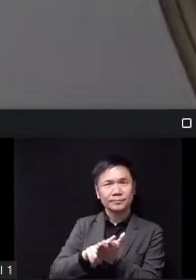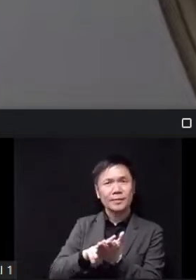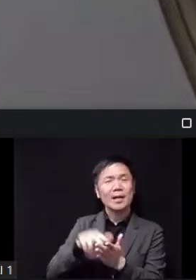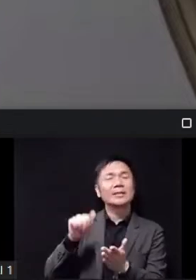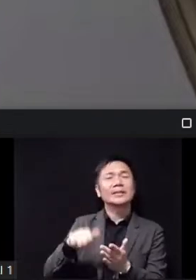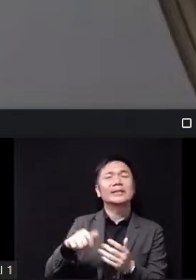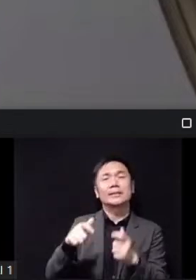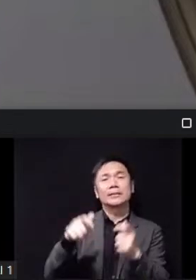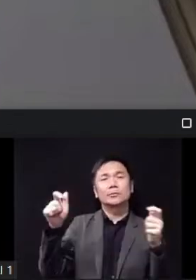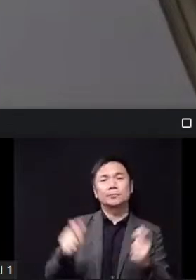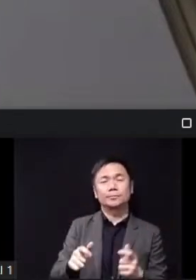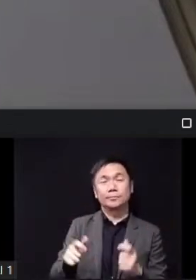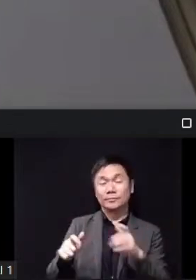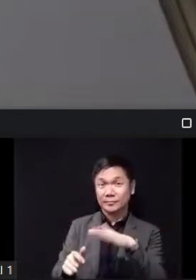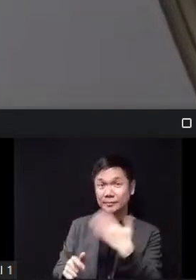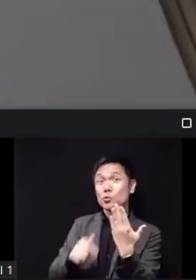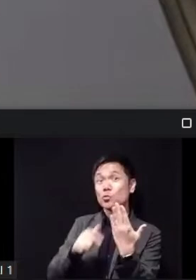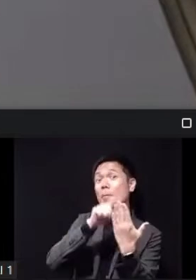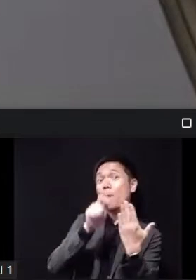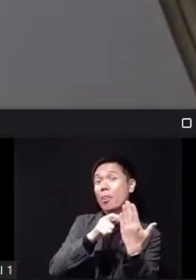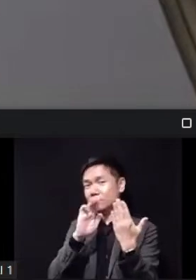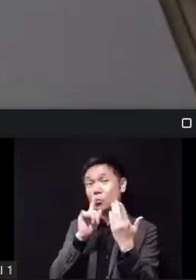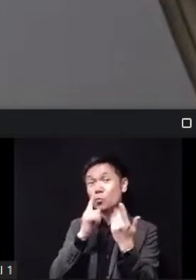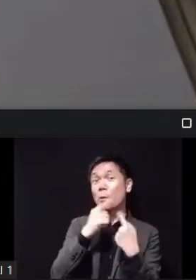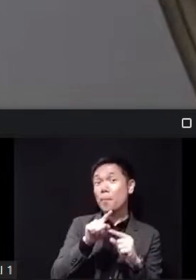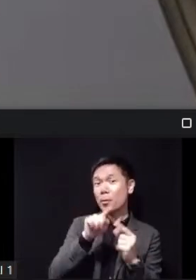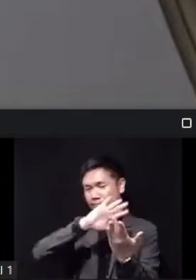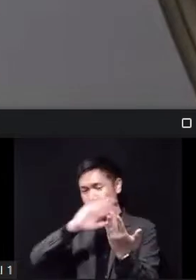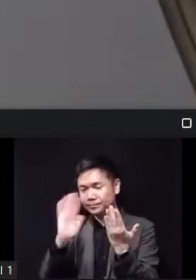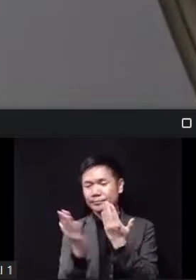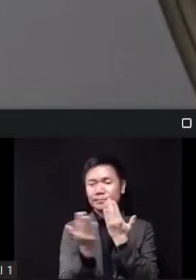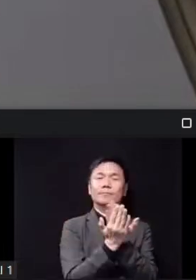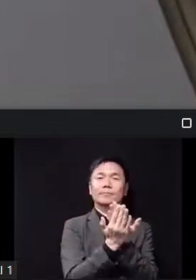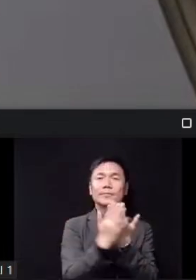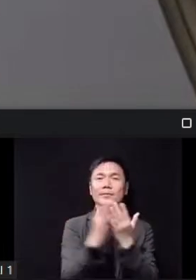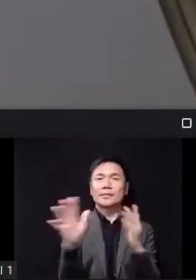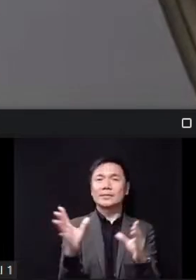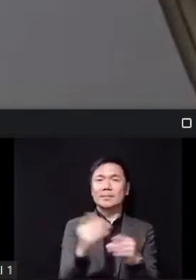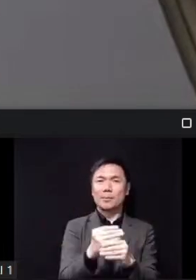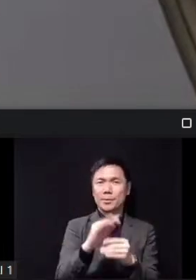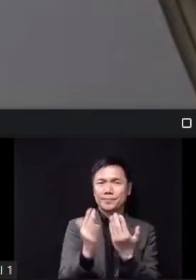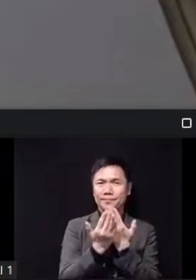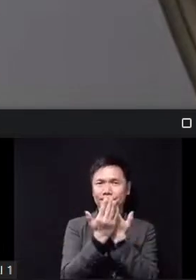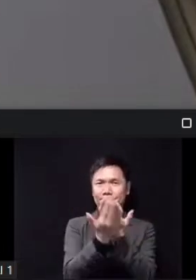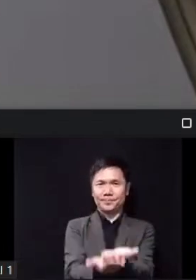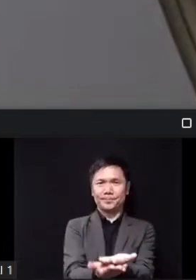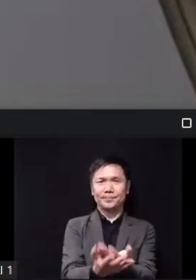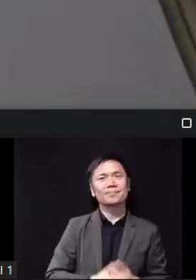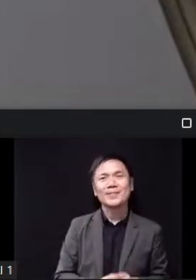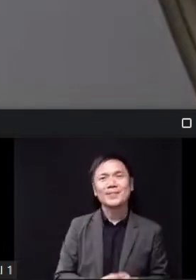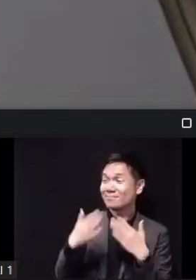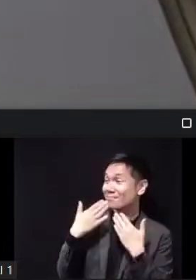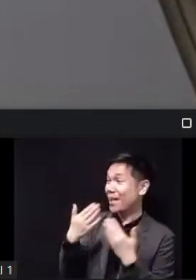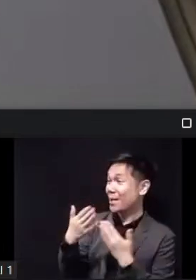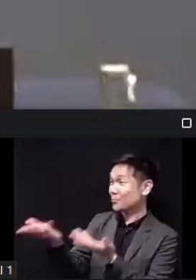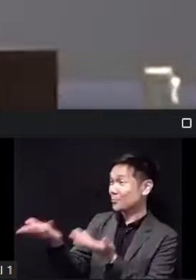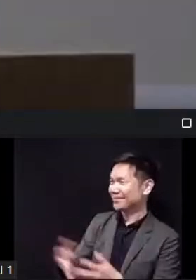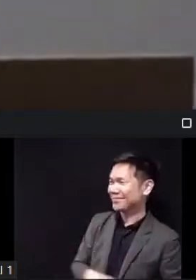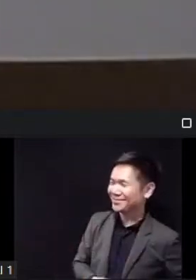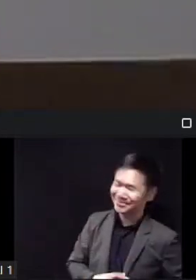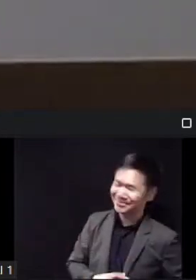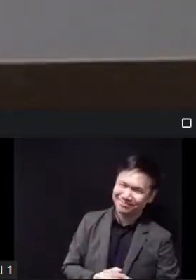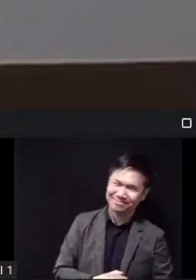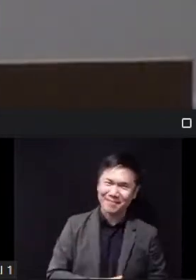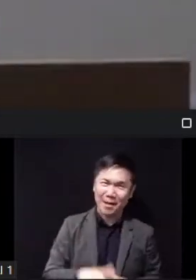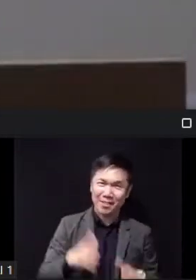will be annexed to the report. And with that, I give the floor back to the distinguished vice chair. Thank